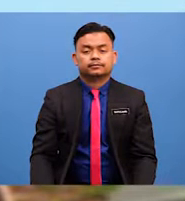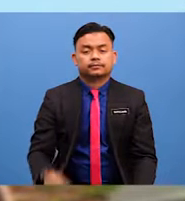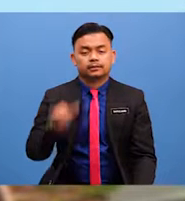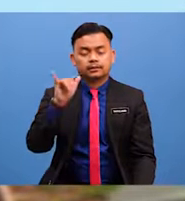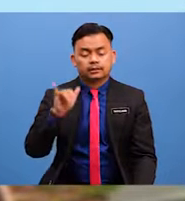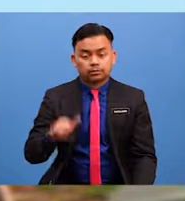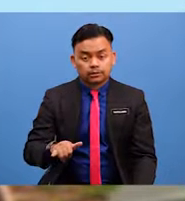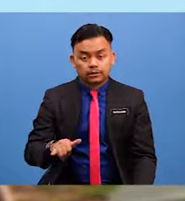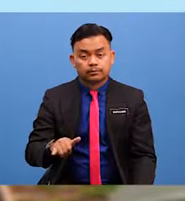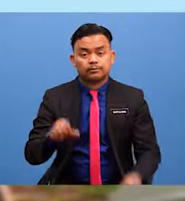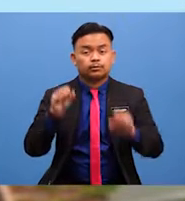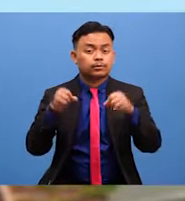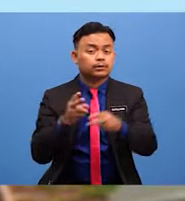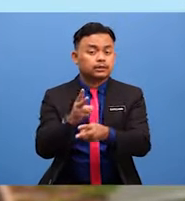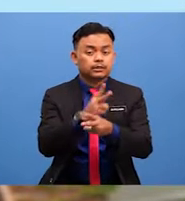protection.